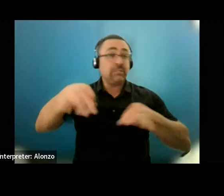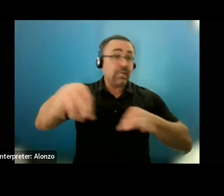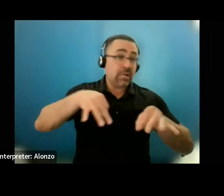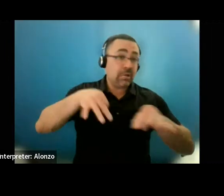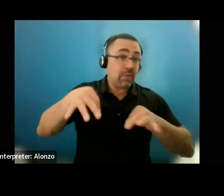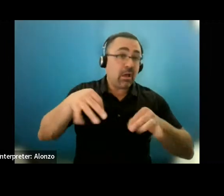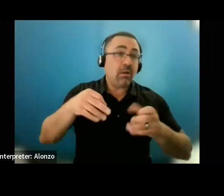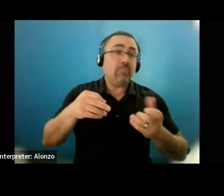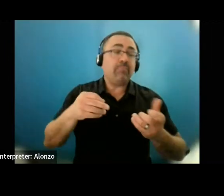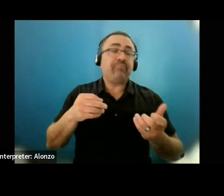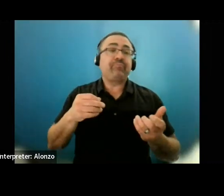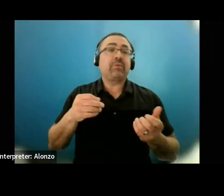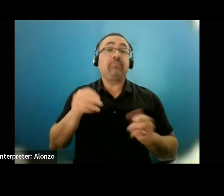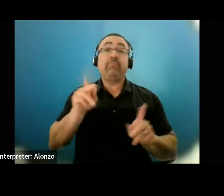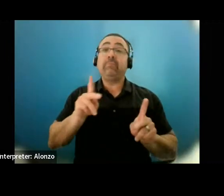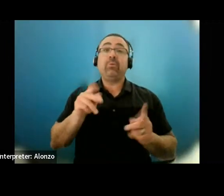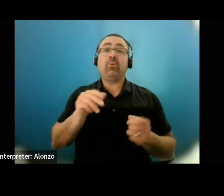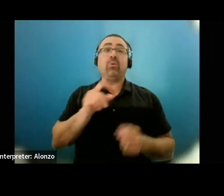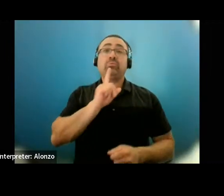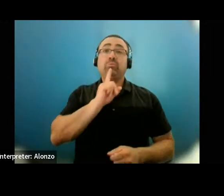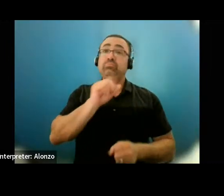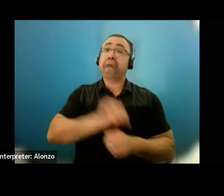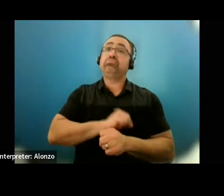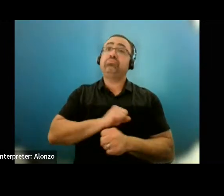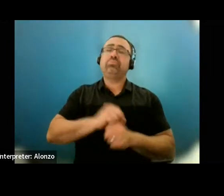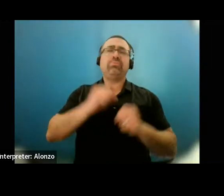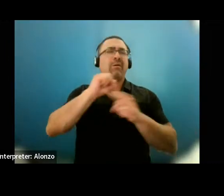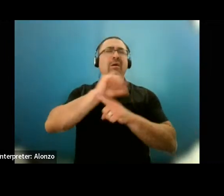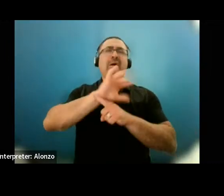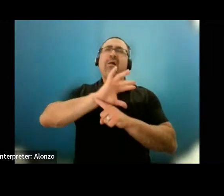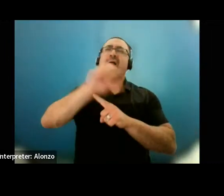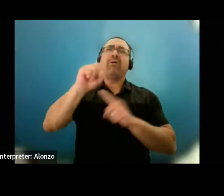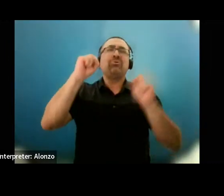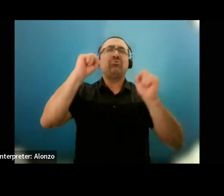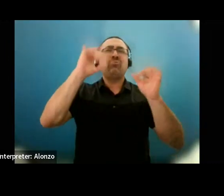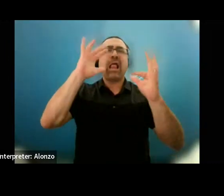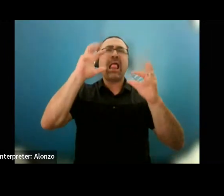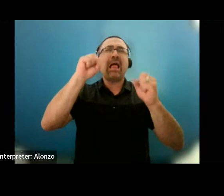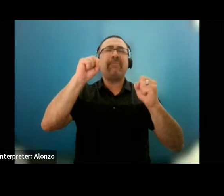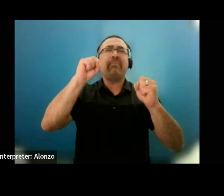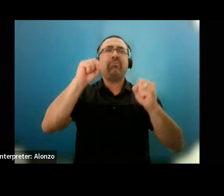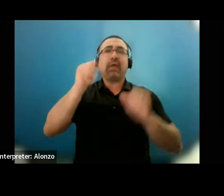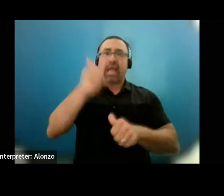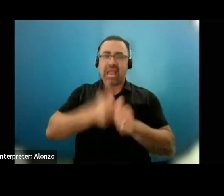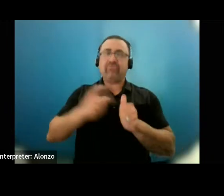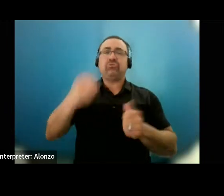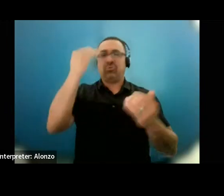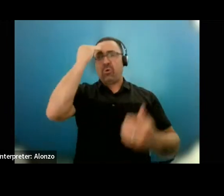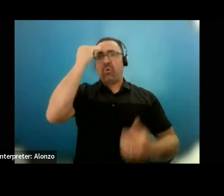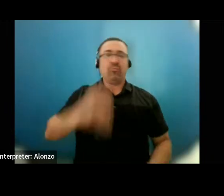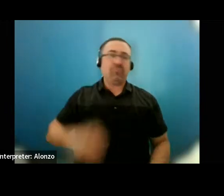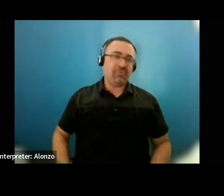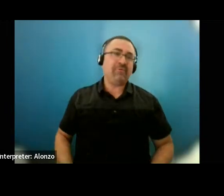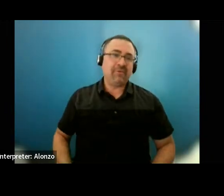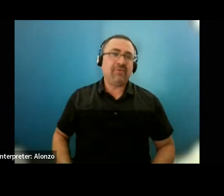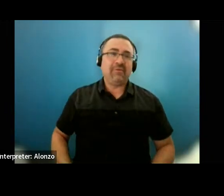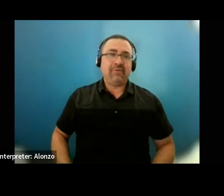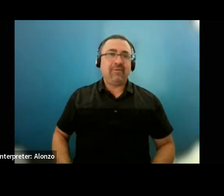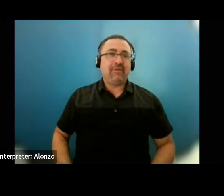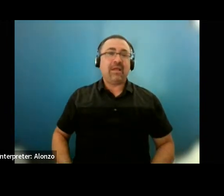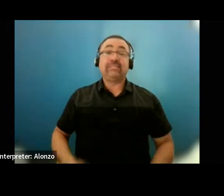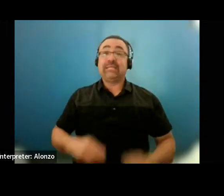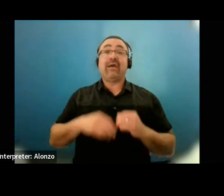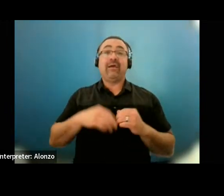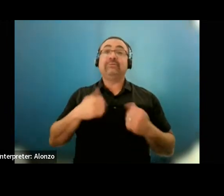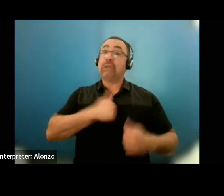folks who are absolutely incredible that everybody should know about. Sorry. So that's a very